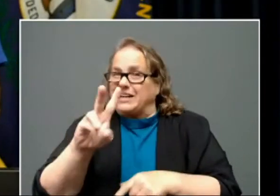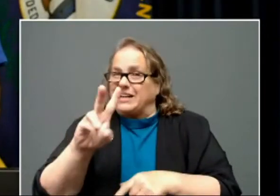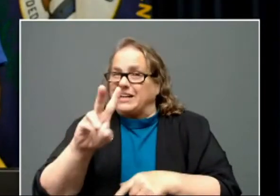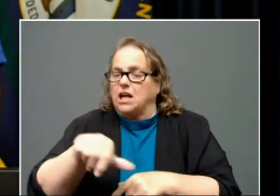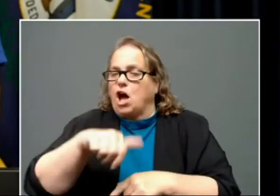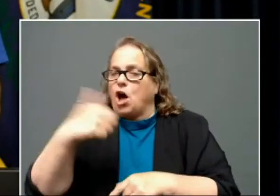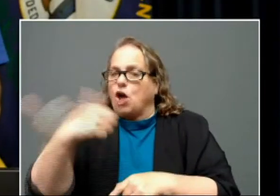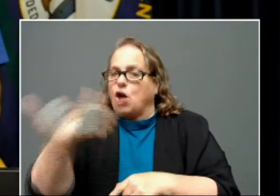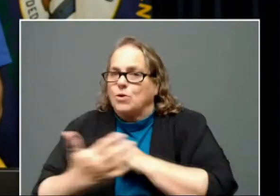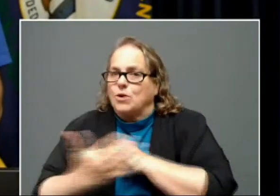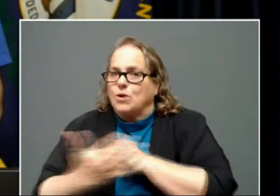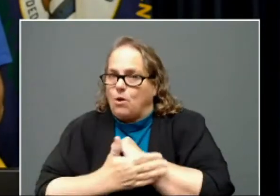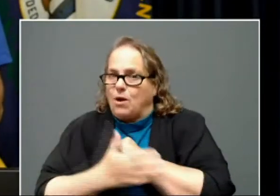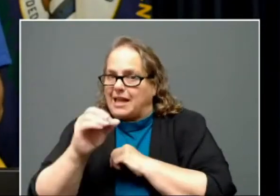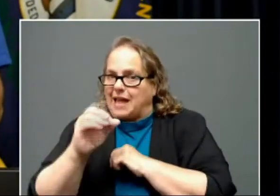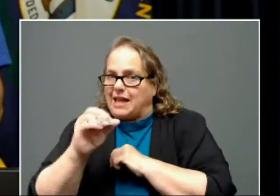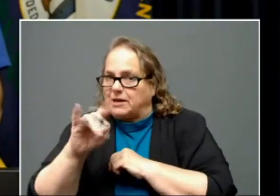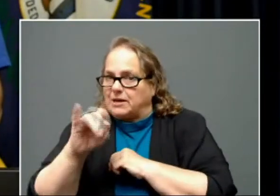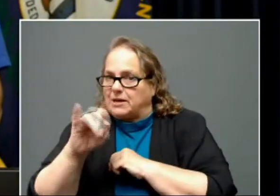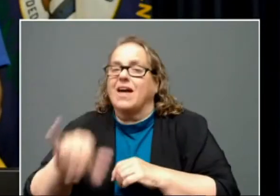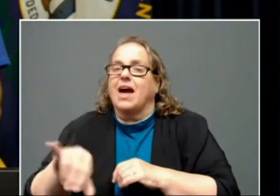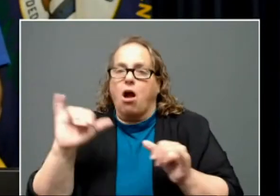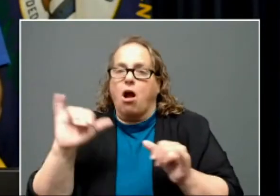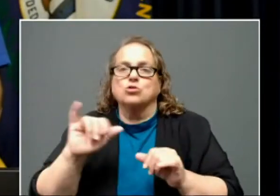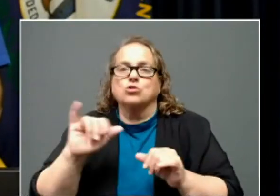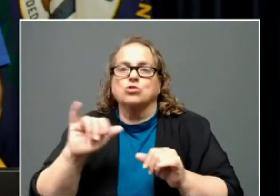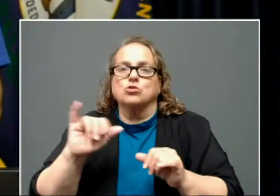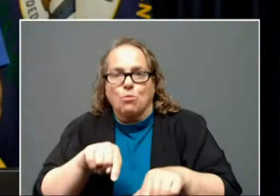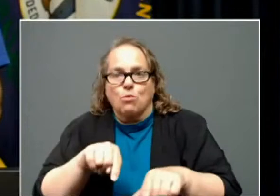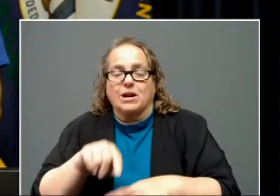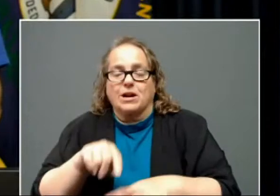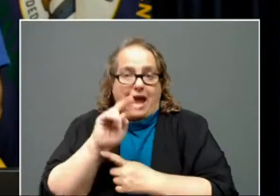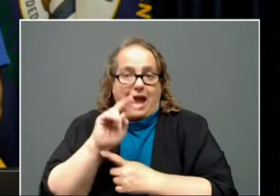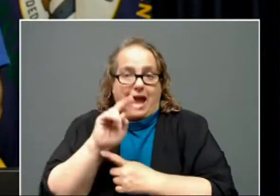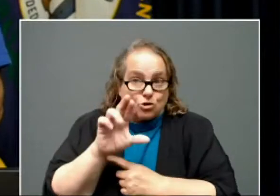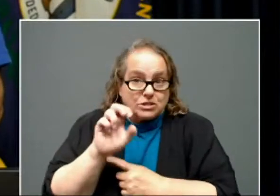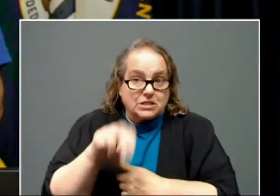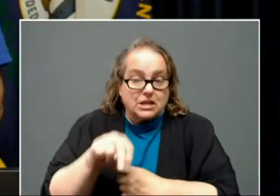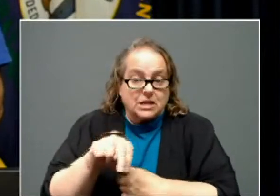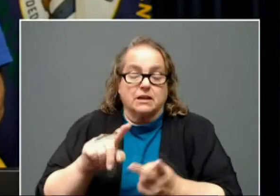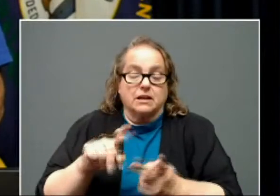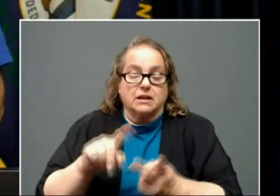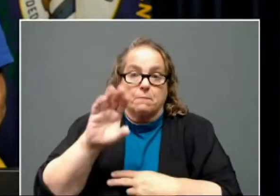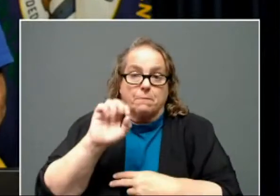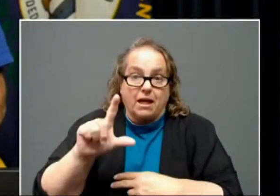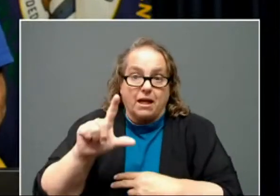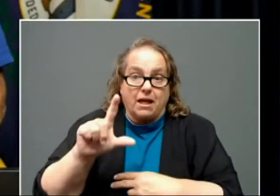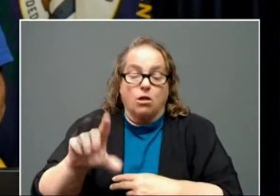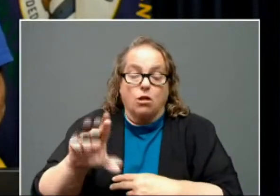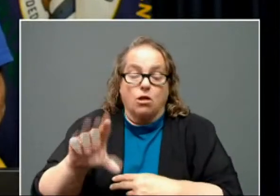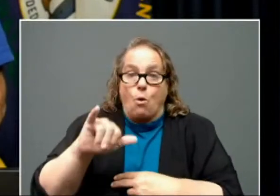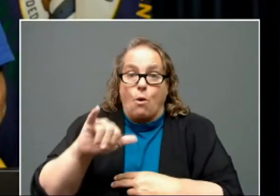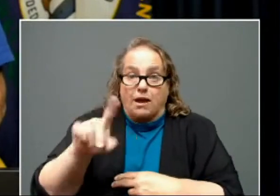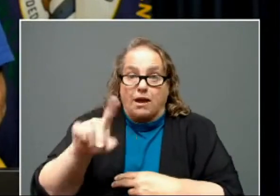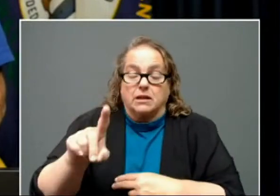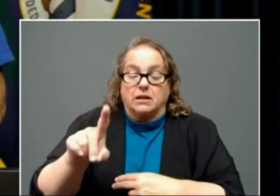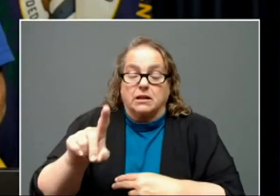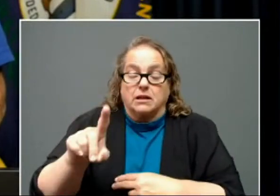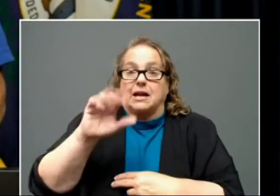significant damages to residents. They are Anderson, Bell, Boyd,